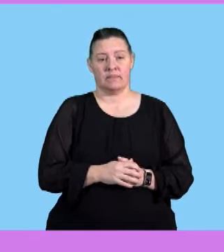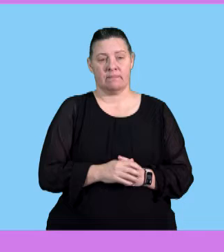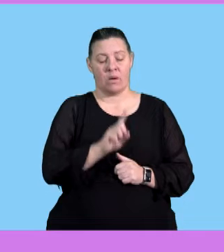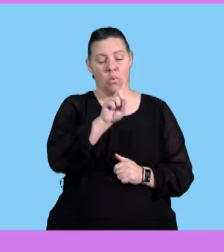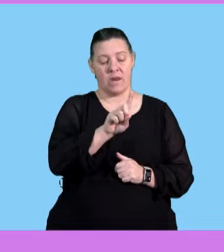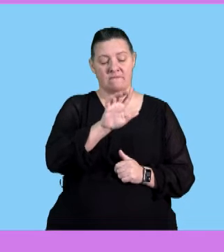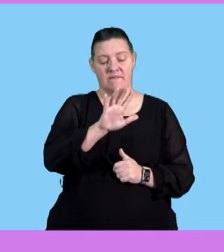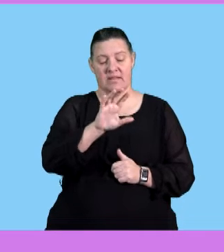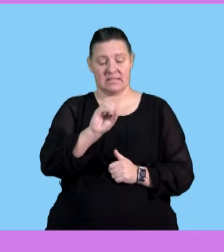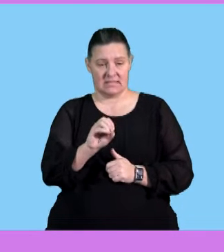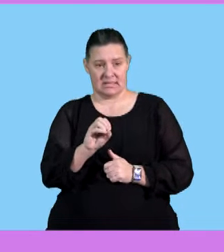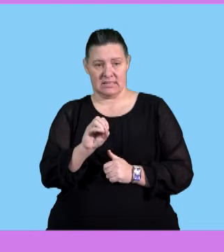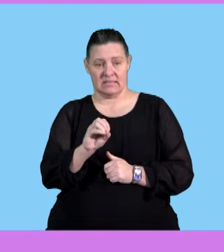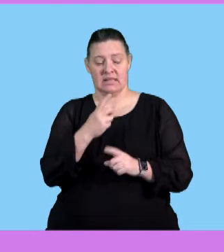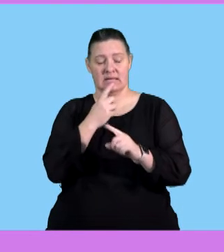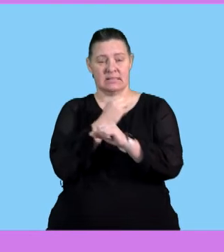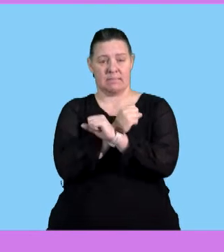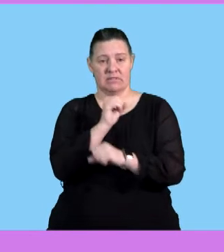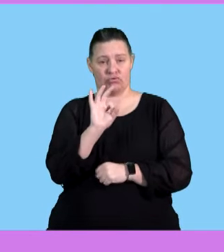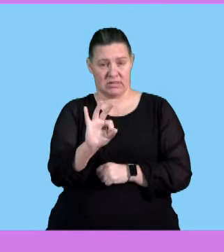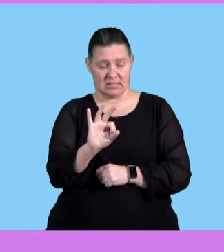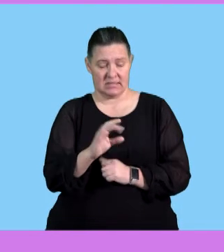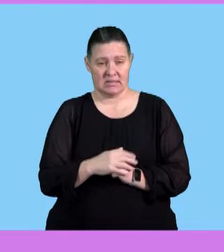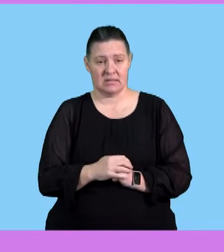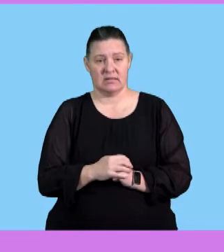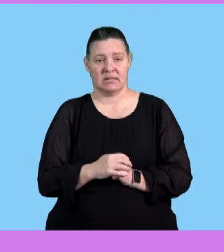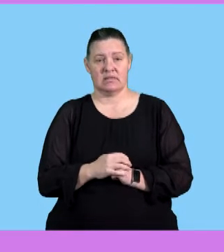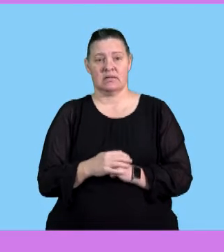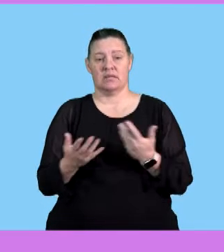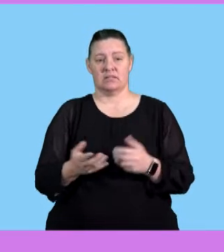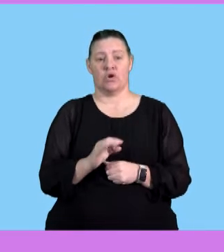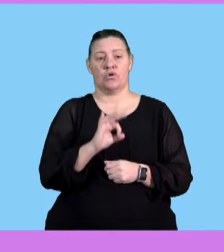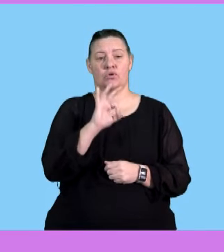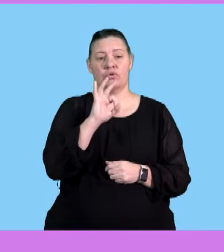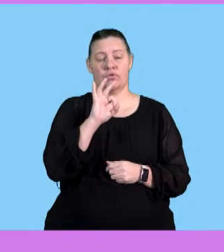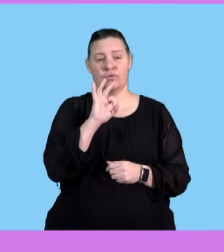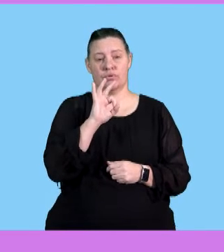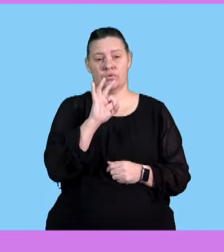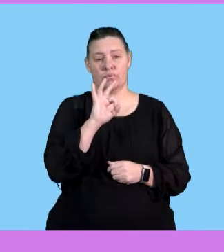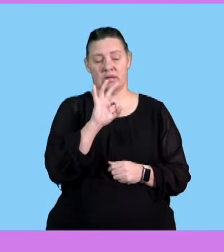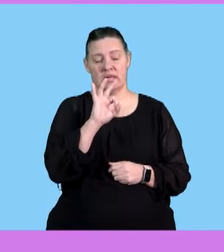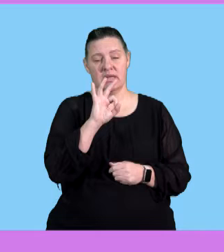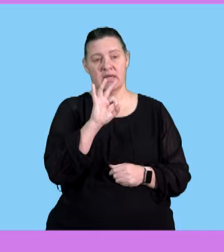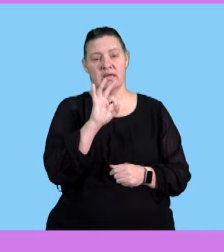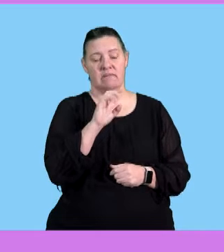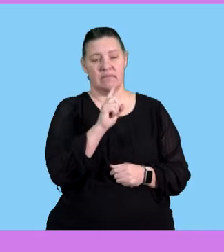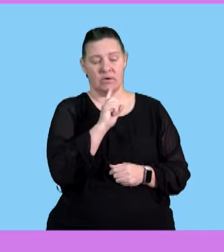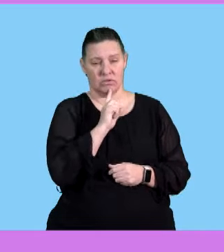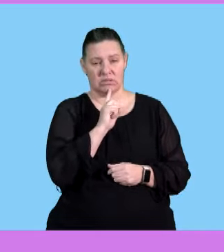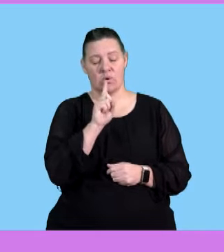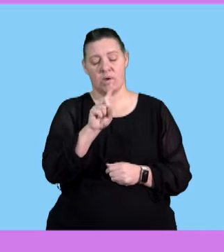and it's 1,050 Rand times 3, so therefore she's